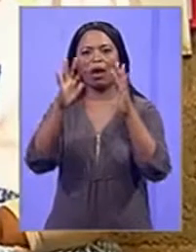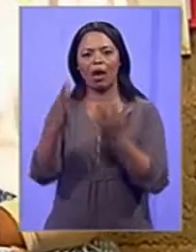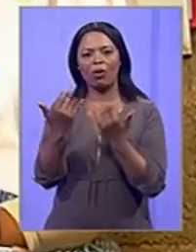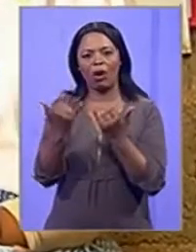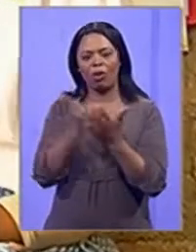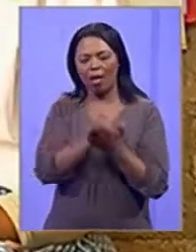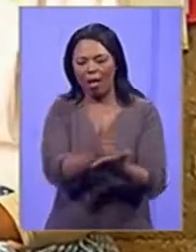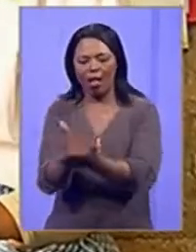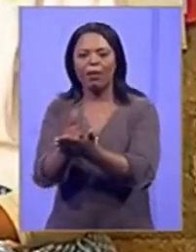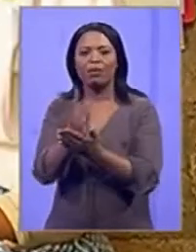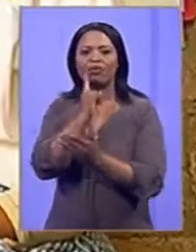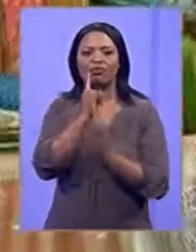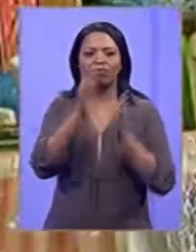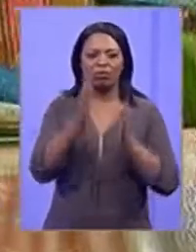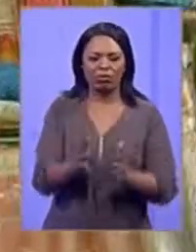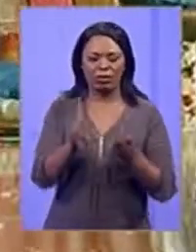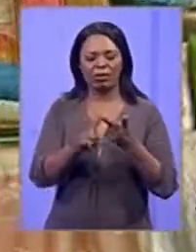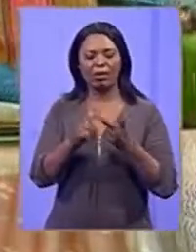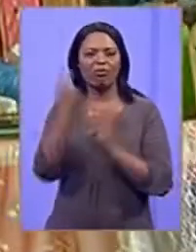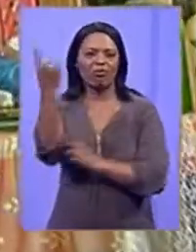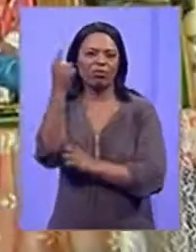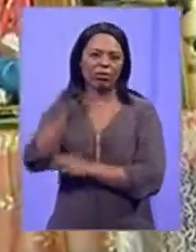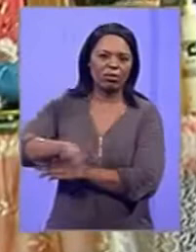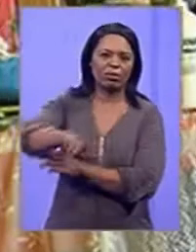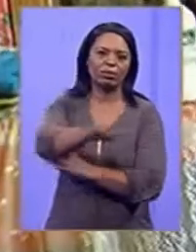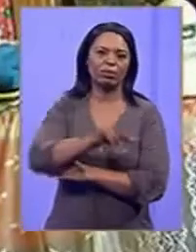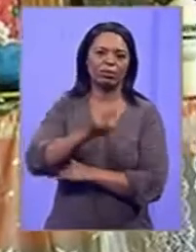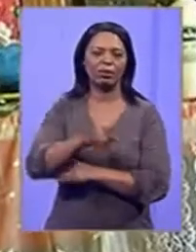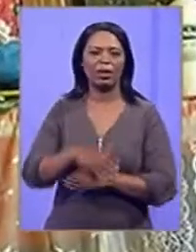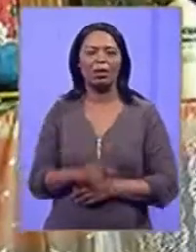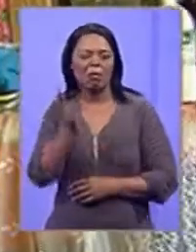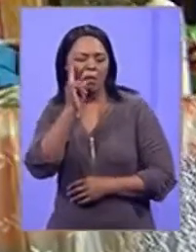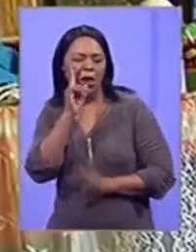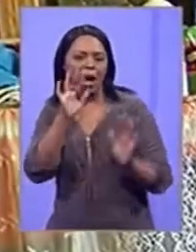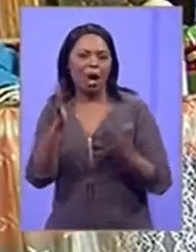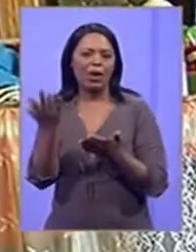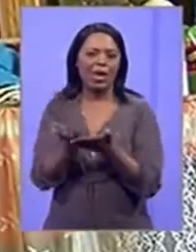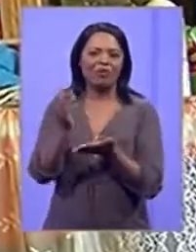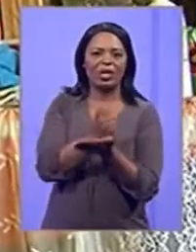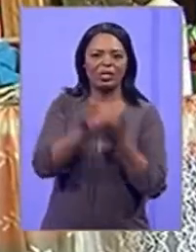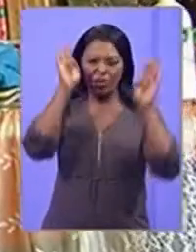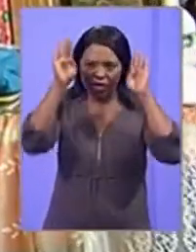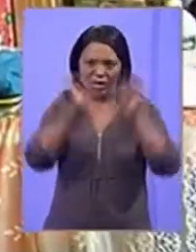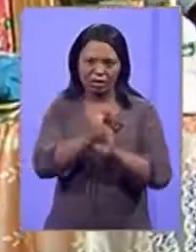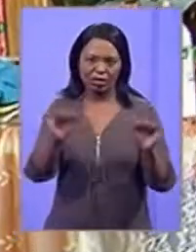thuša barutiši ka mathata ao ba kopanago lona gore ba kgone go ngwadiša ka botlalo.